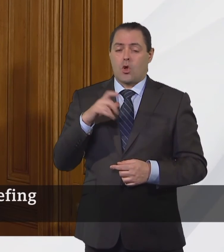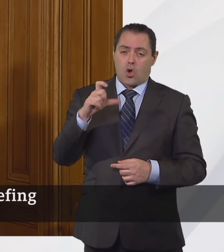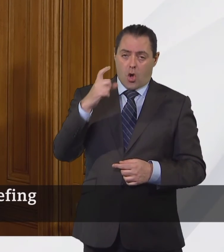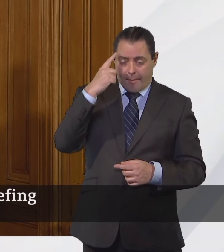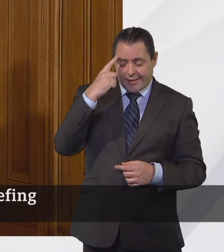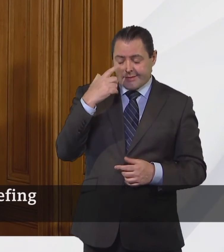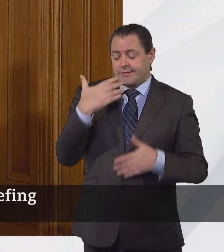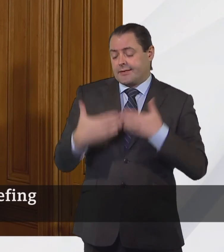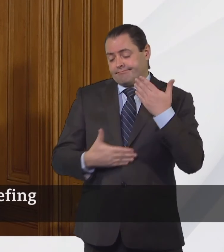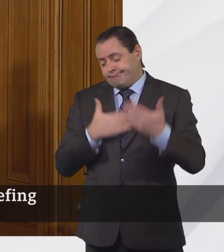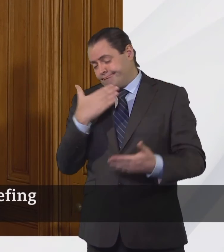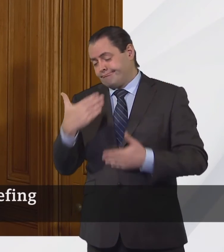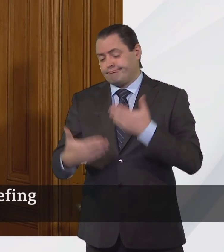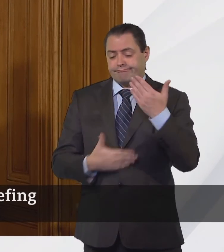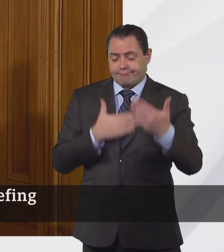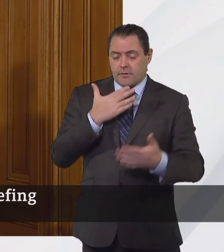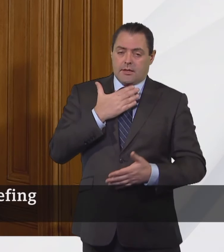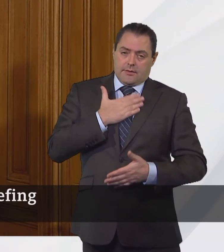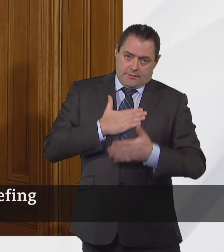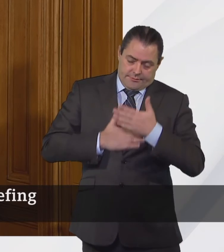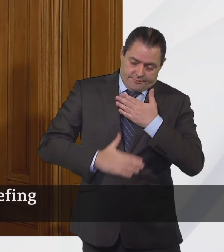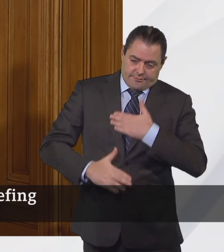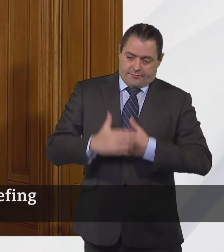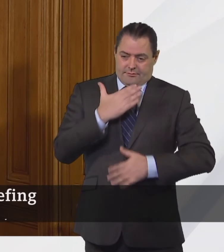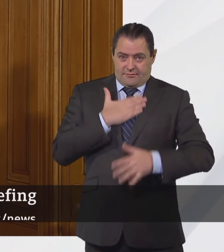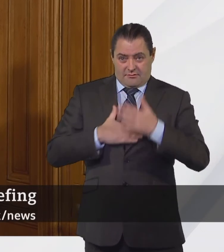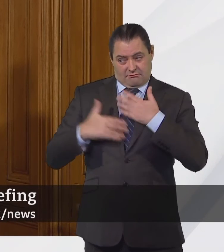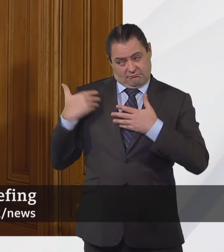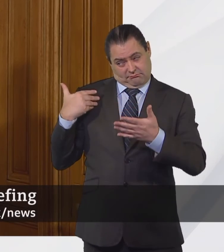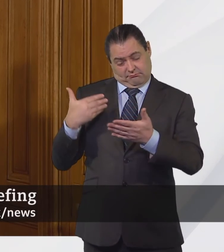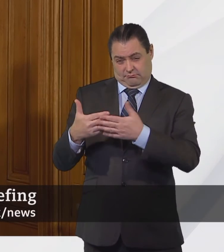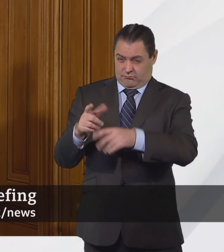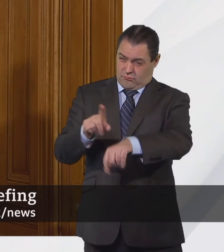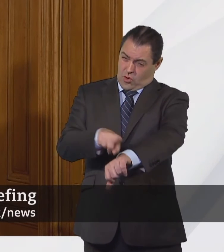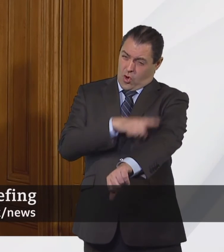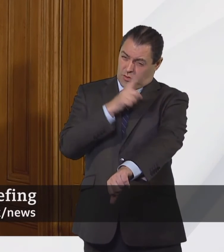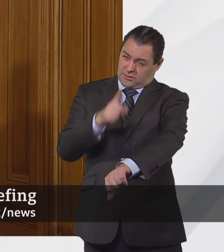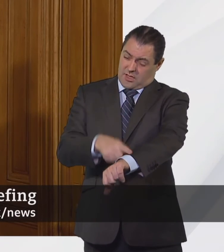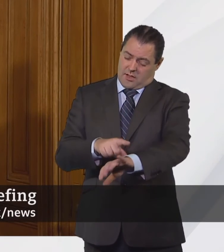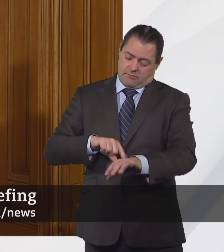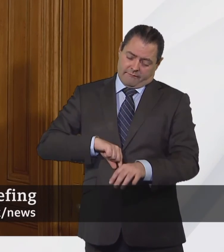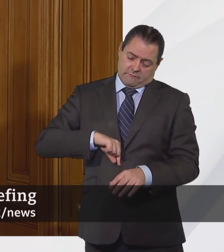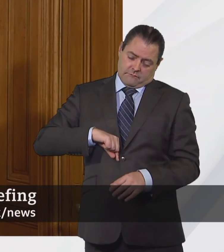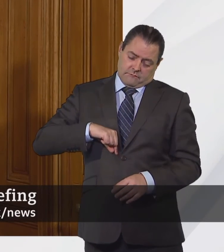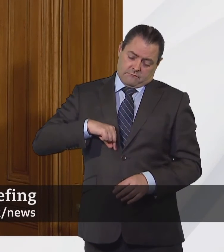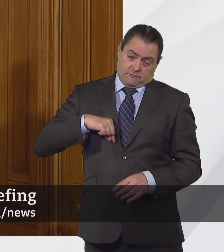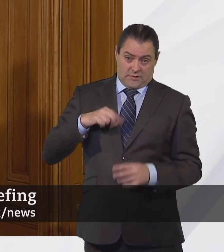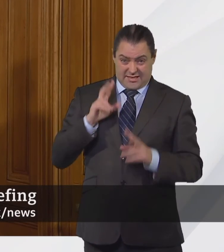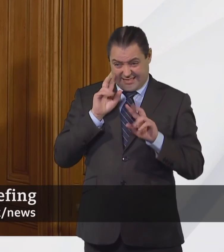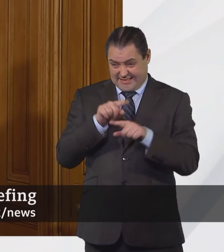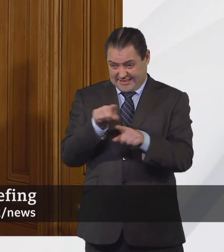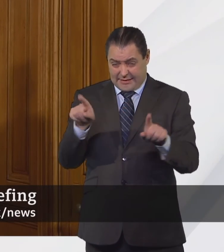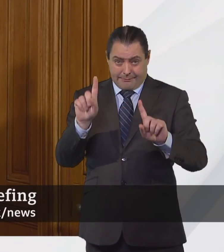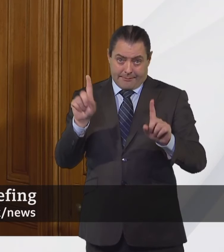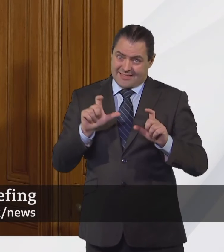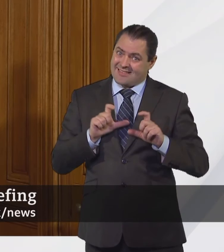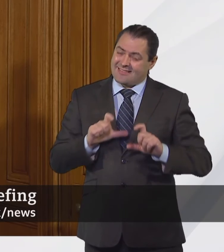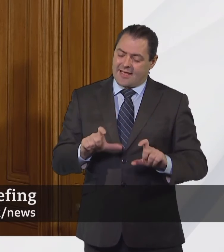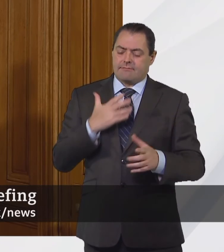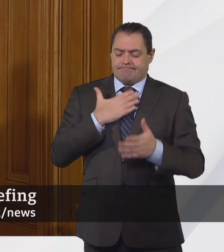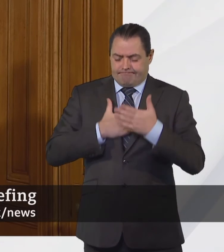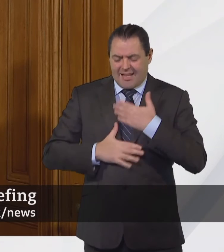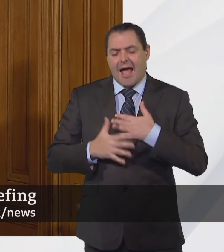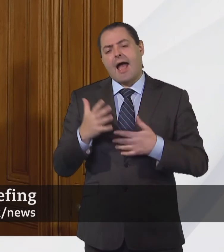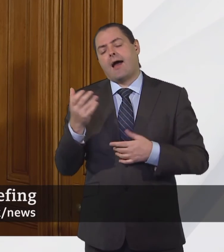sense, and they've done so incredibly patiently over a long period of time. We do not see any evidence that is not still true. Of course, you can always